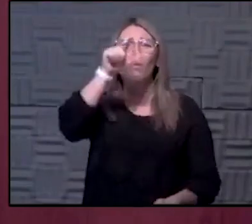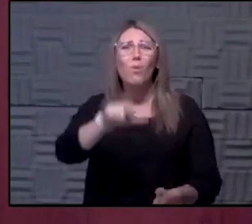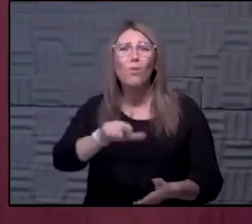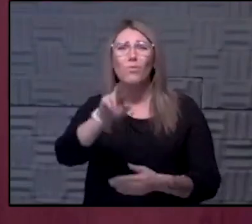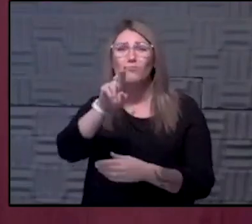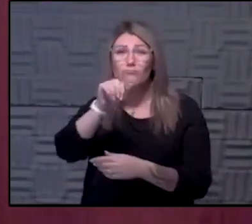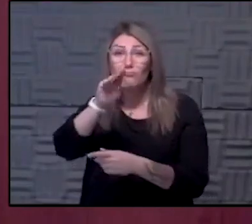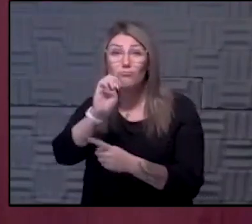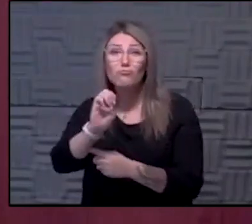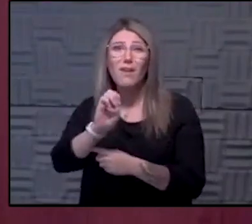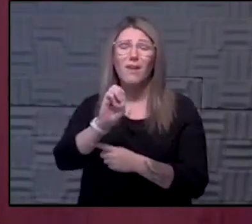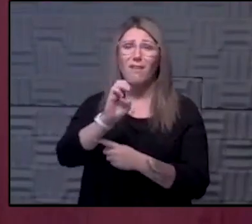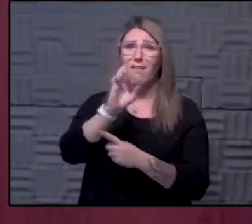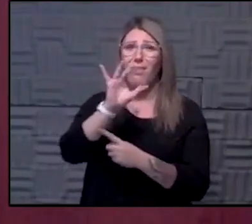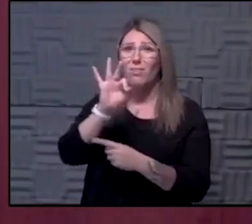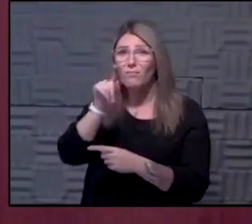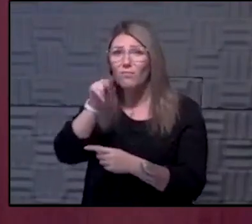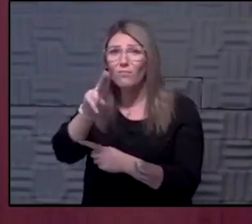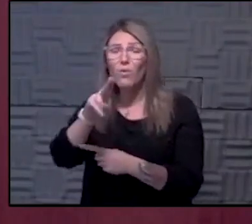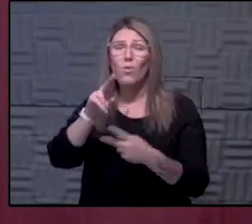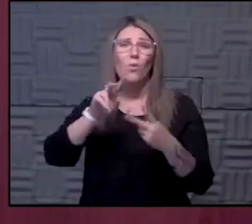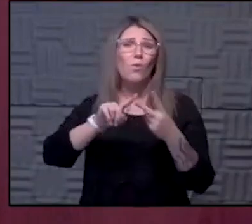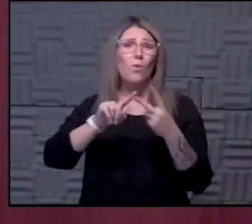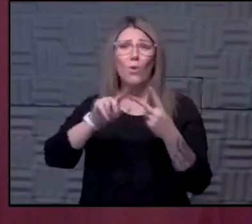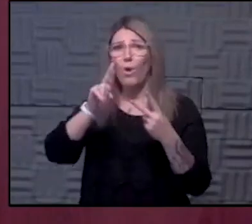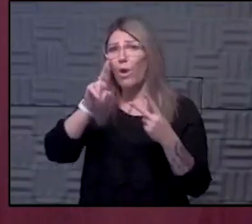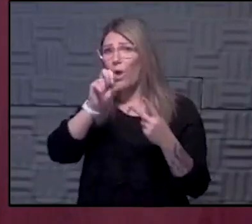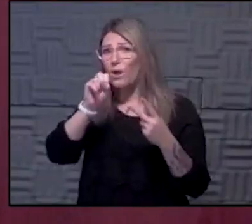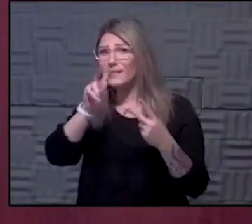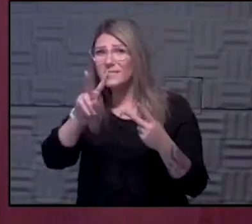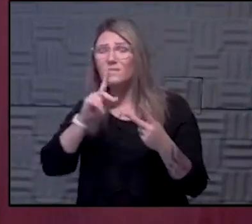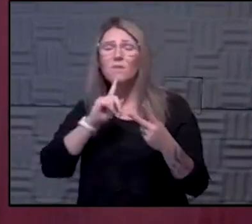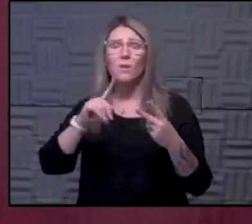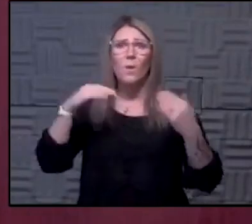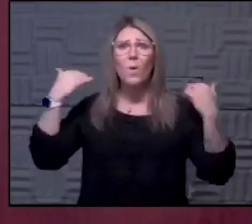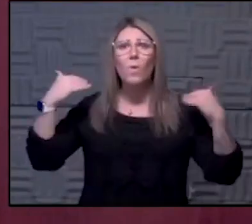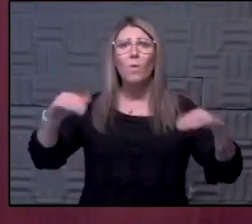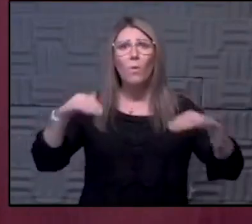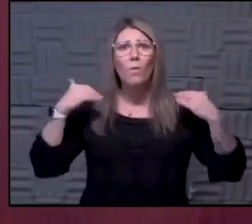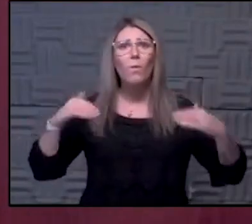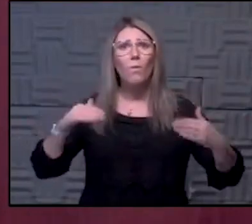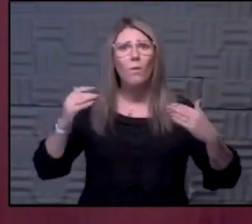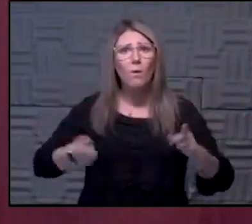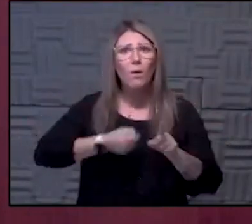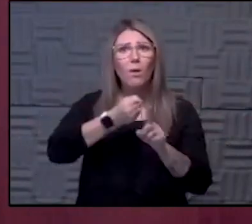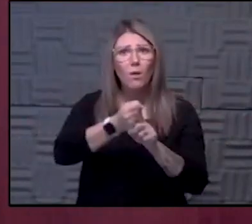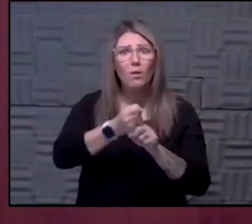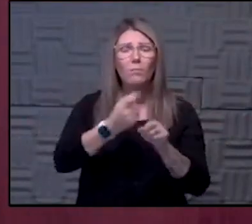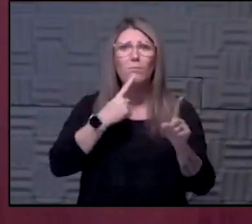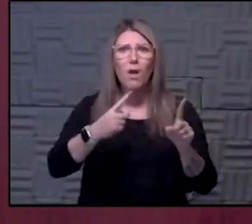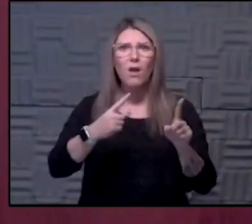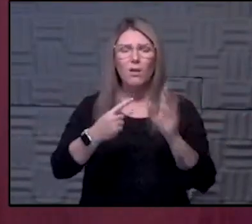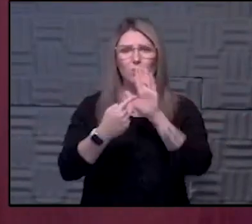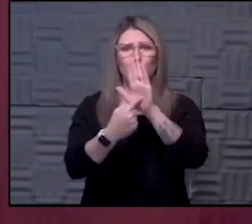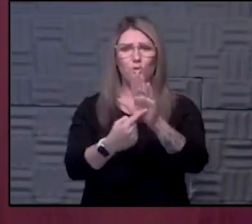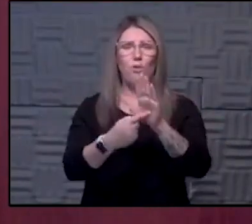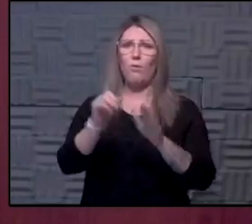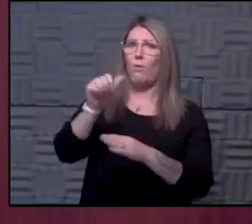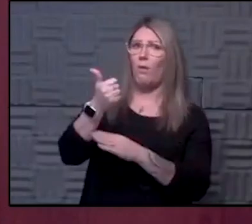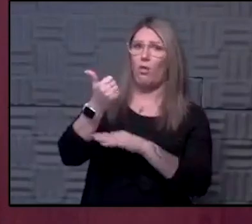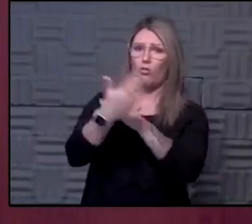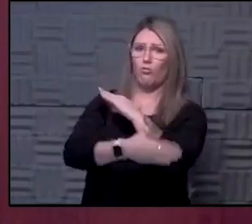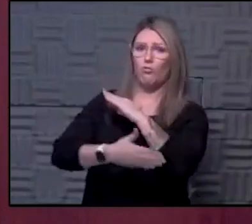influenza and RSV tells a compelling story, as do other countries around the globe, that when you take